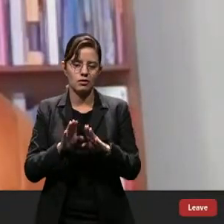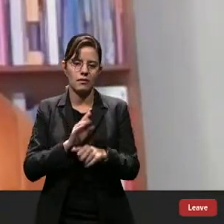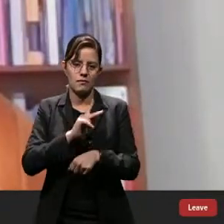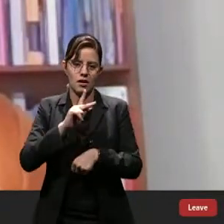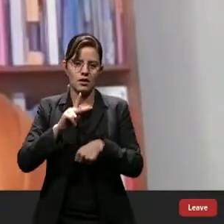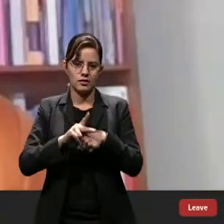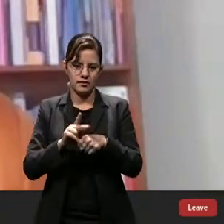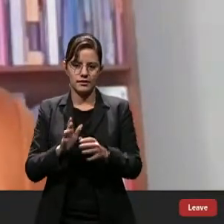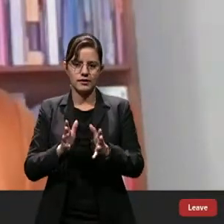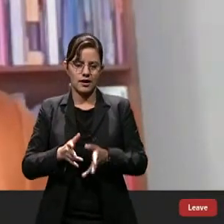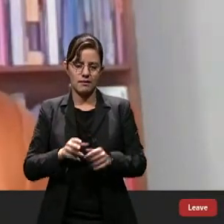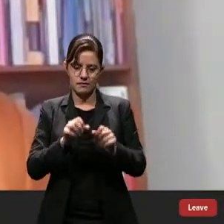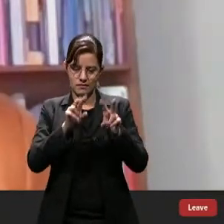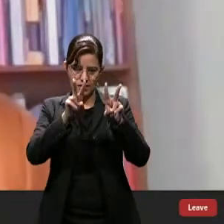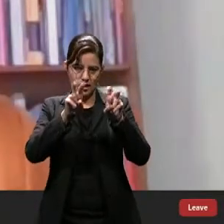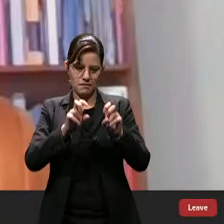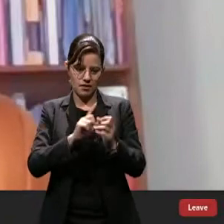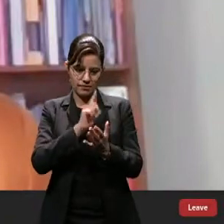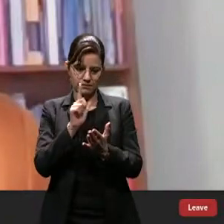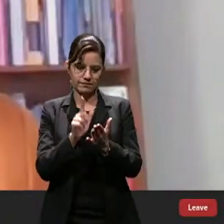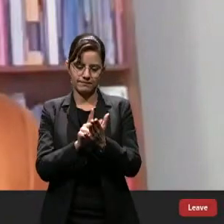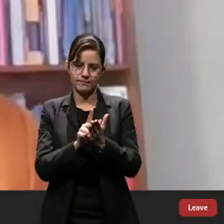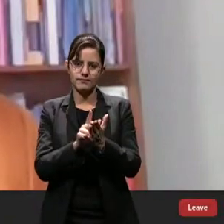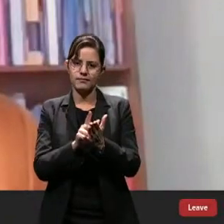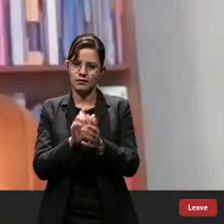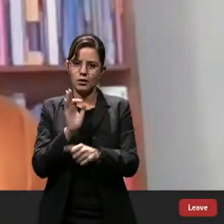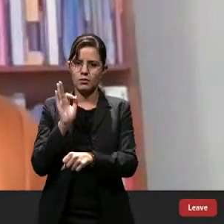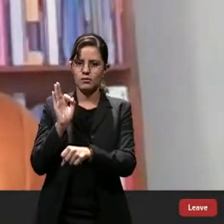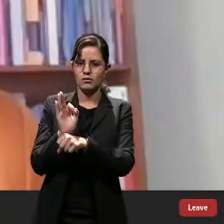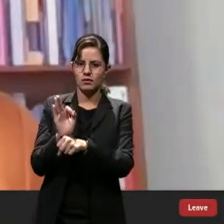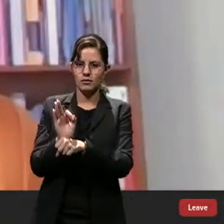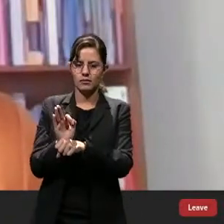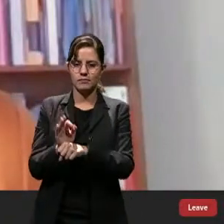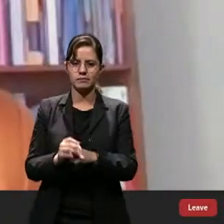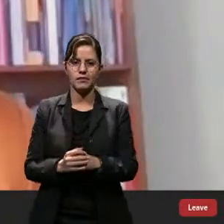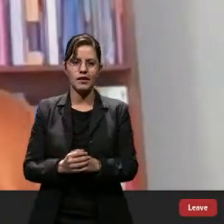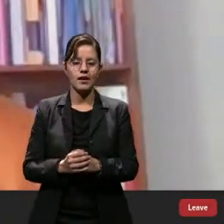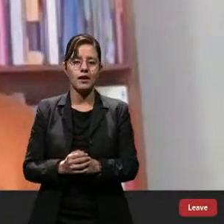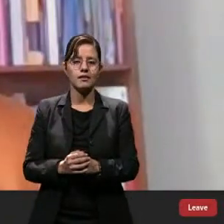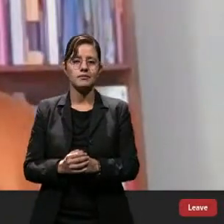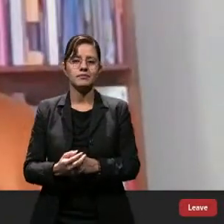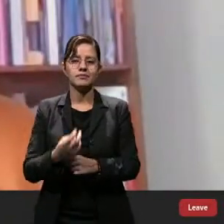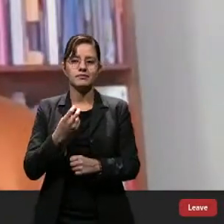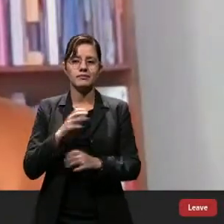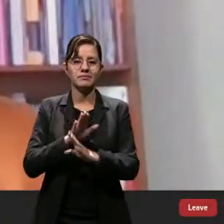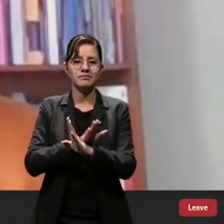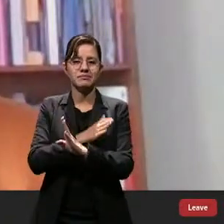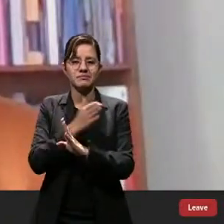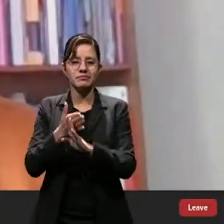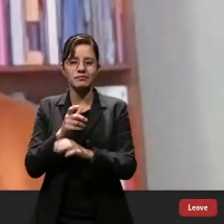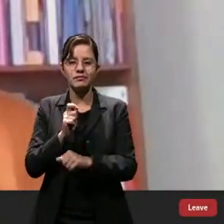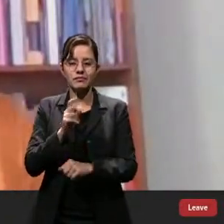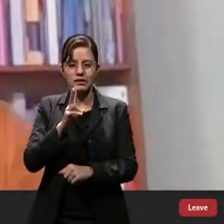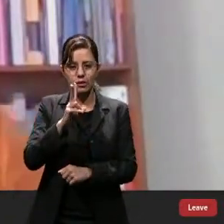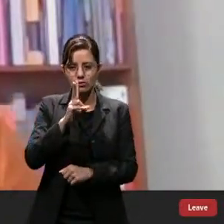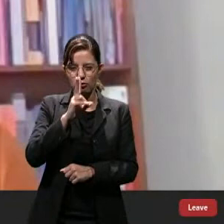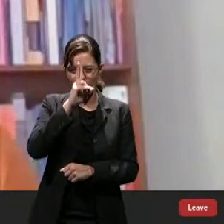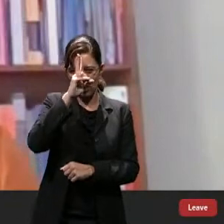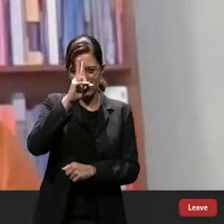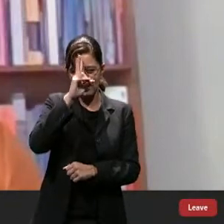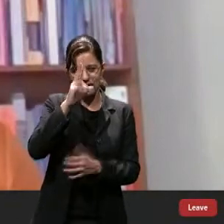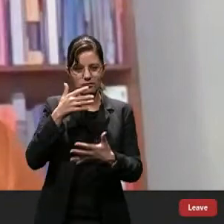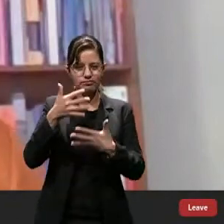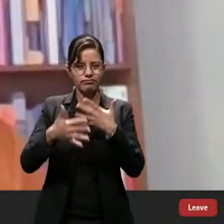what is called a legislation for this framework of